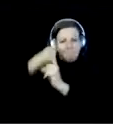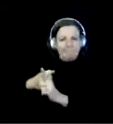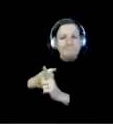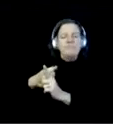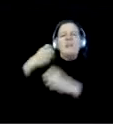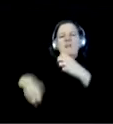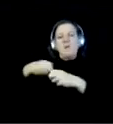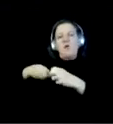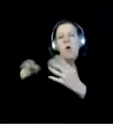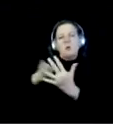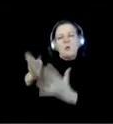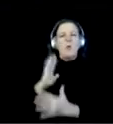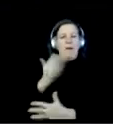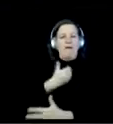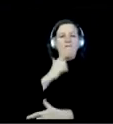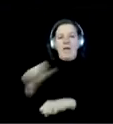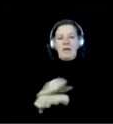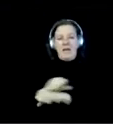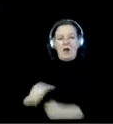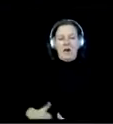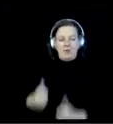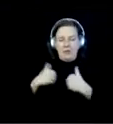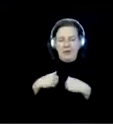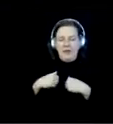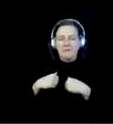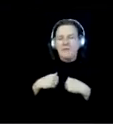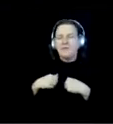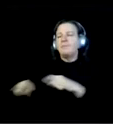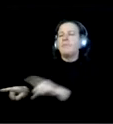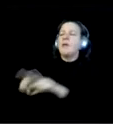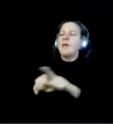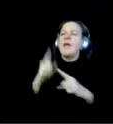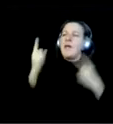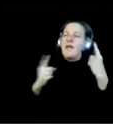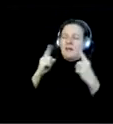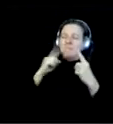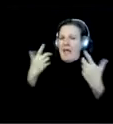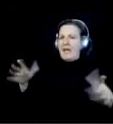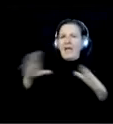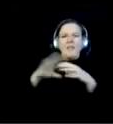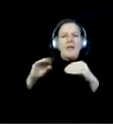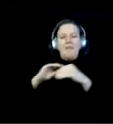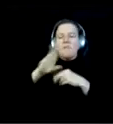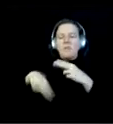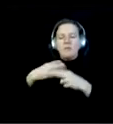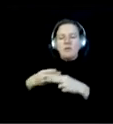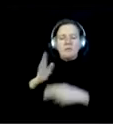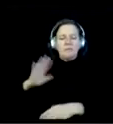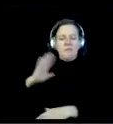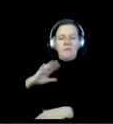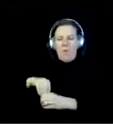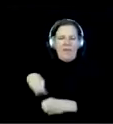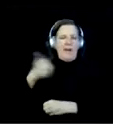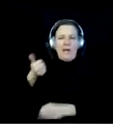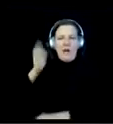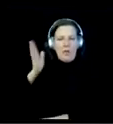And yeah, and then I was also thinking, and I think I've talked about this before in other talks, but about